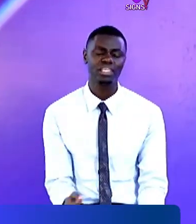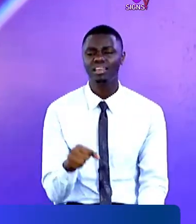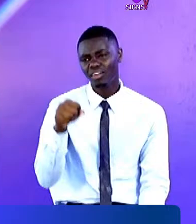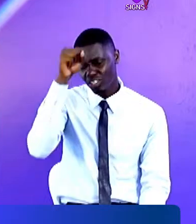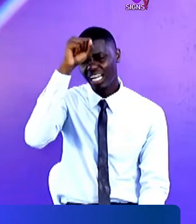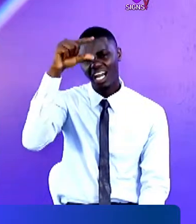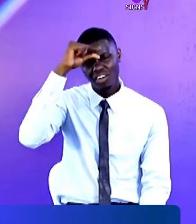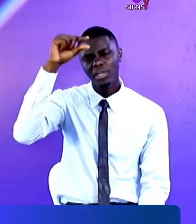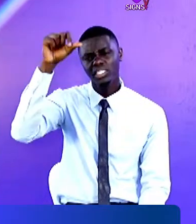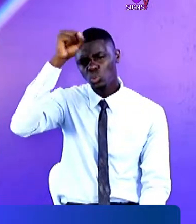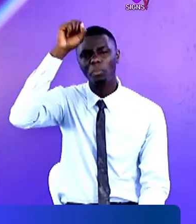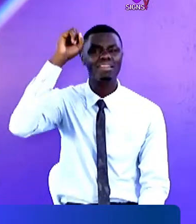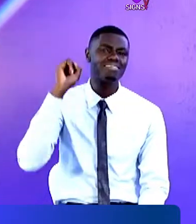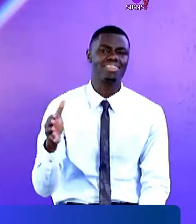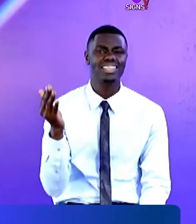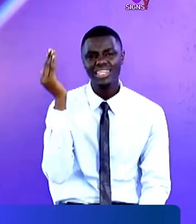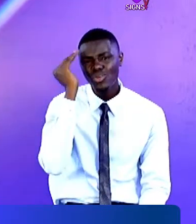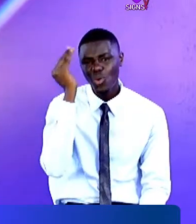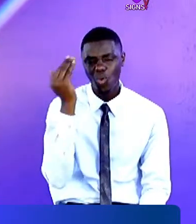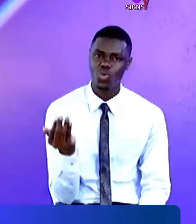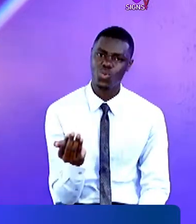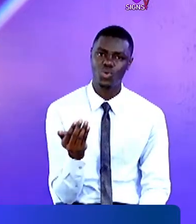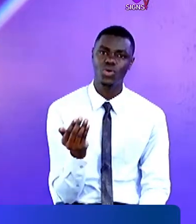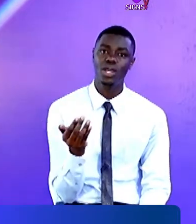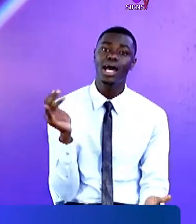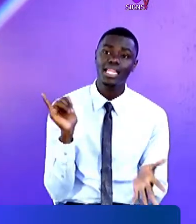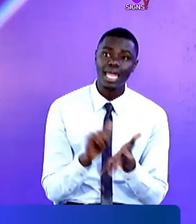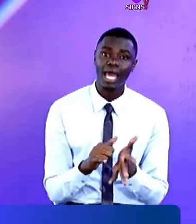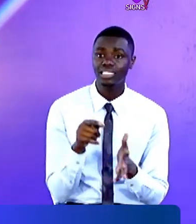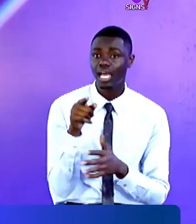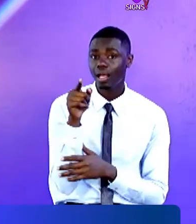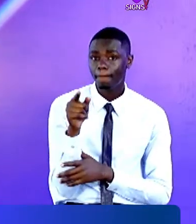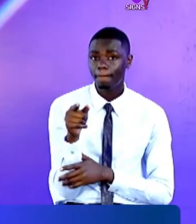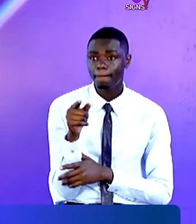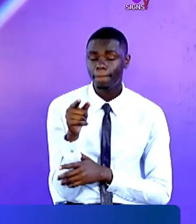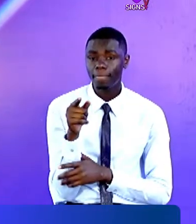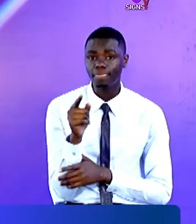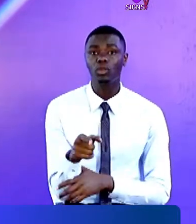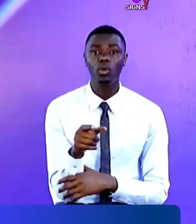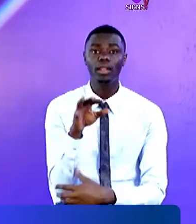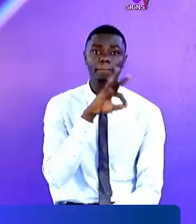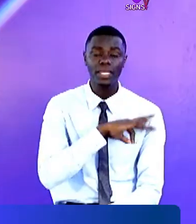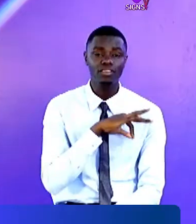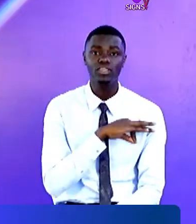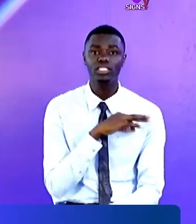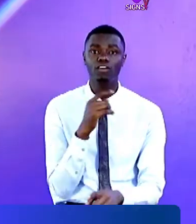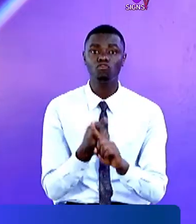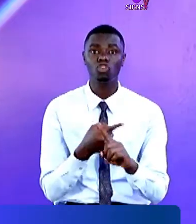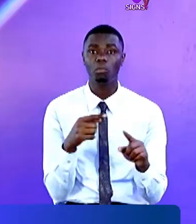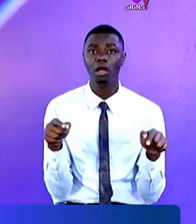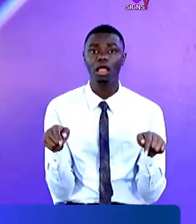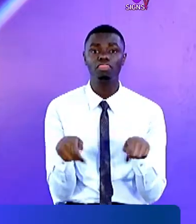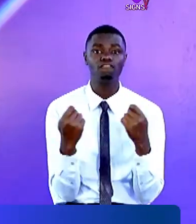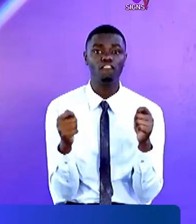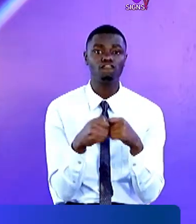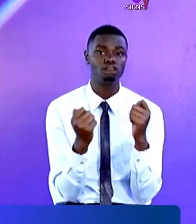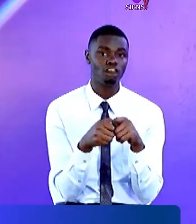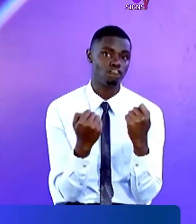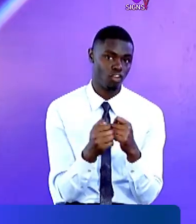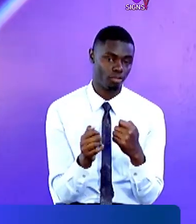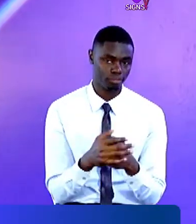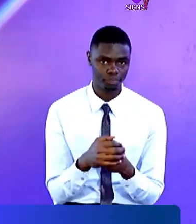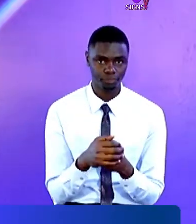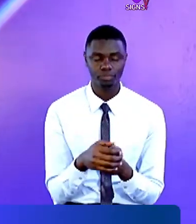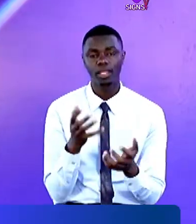fools. They know. They know that chaos, they benefit from the chaos. Alan, you are taught something in business, which was